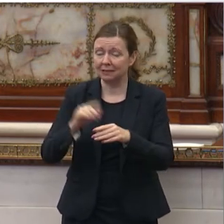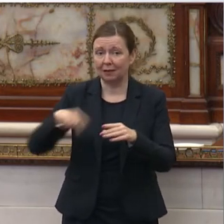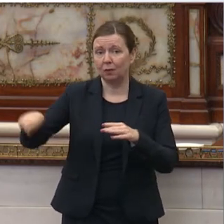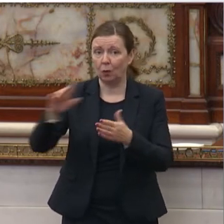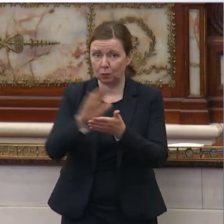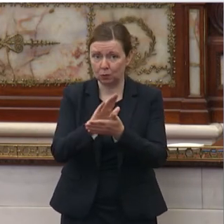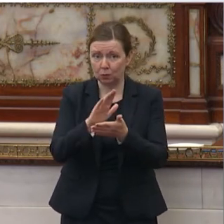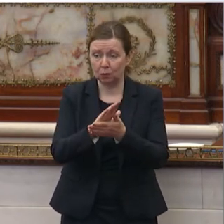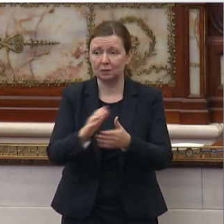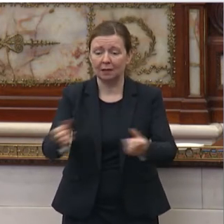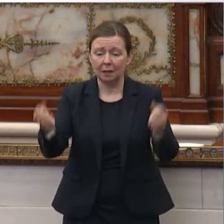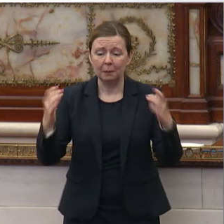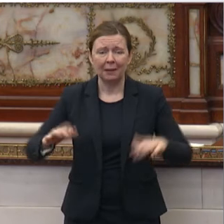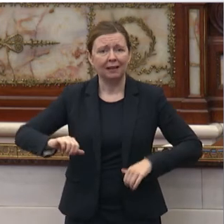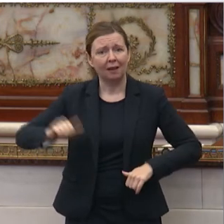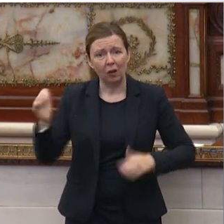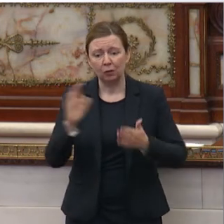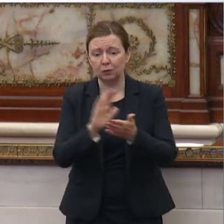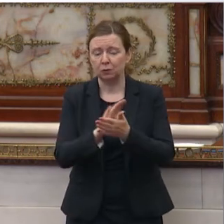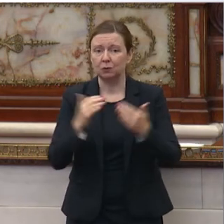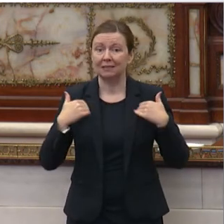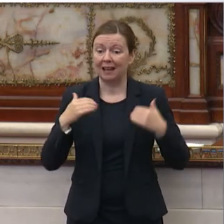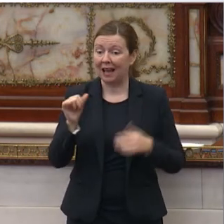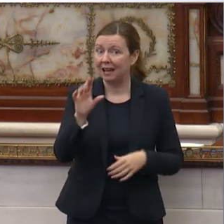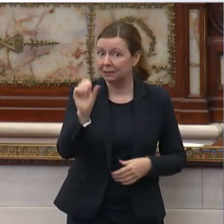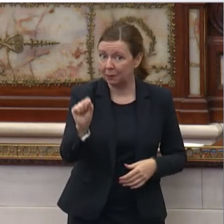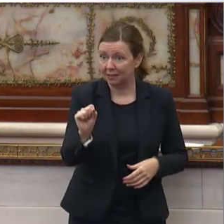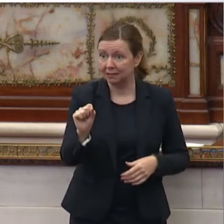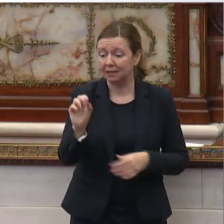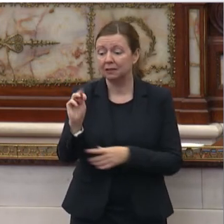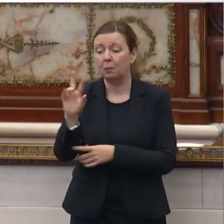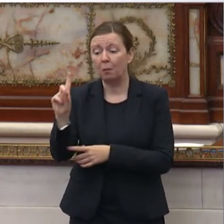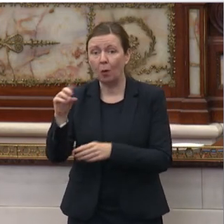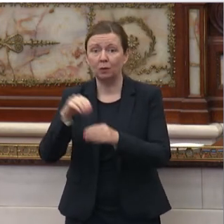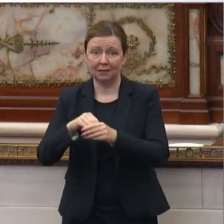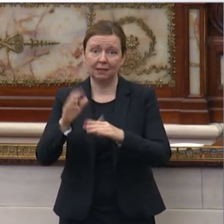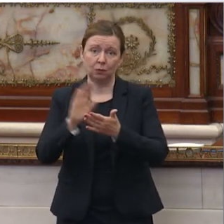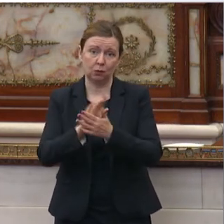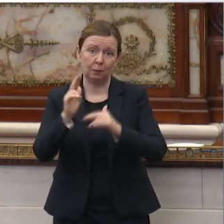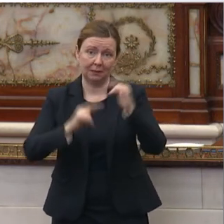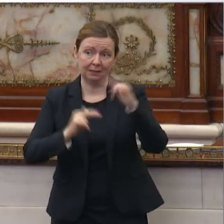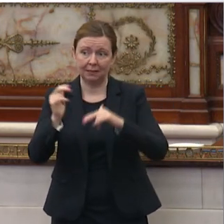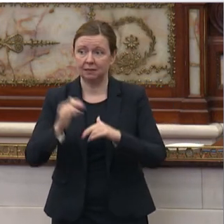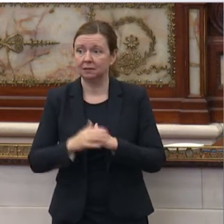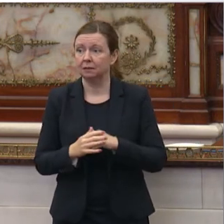there's a number of other schools that have had asbestos on mold in those school buildings.